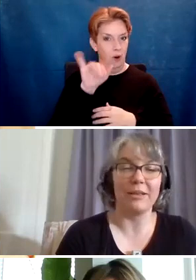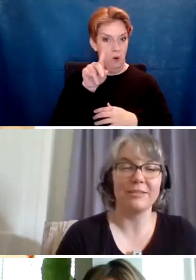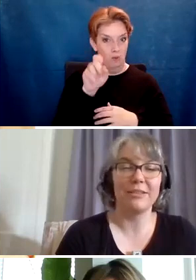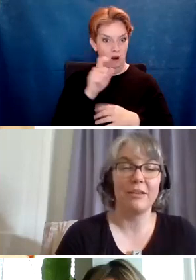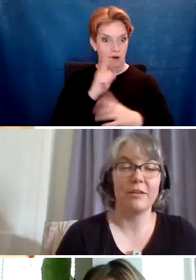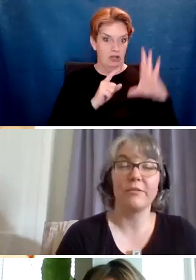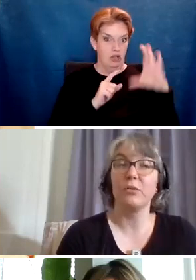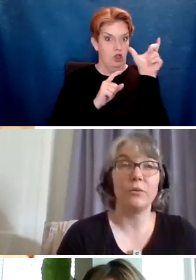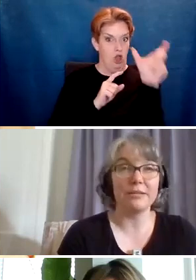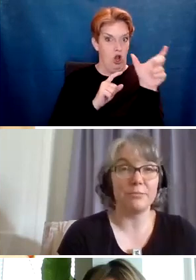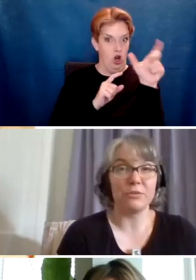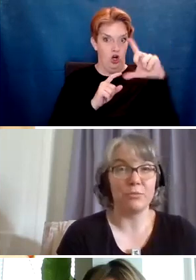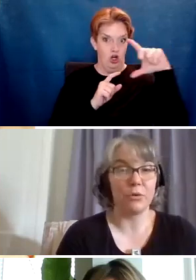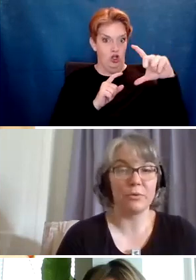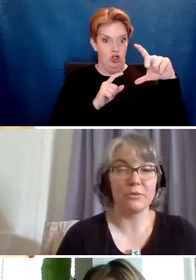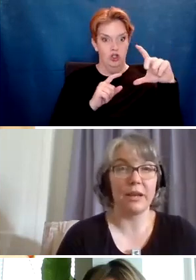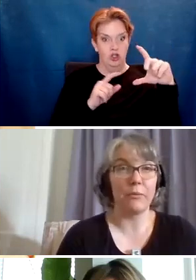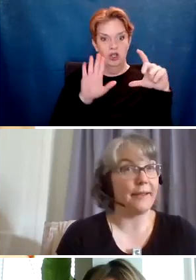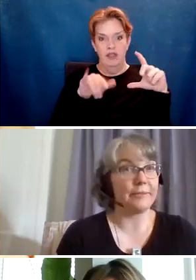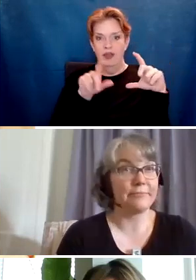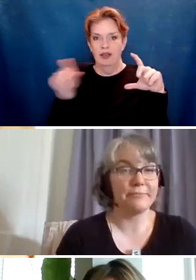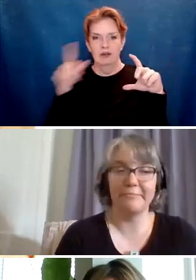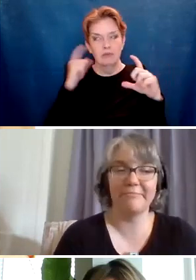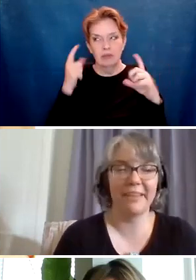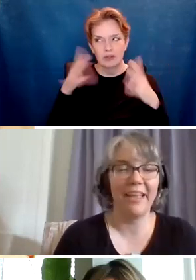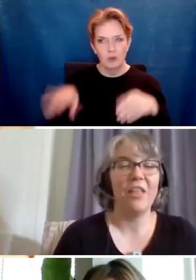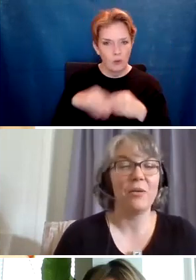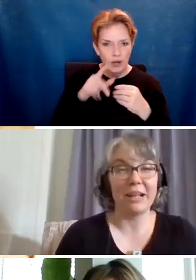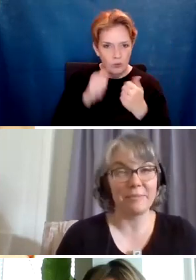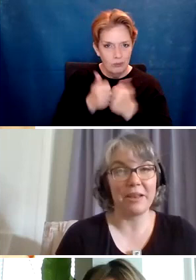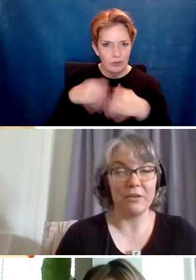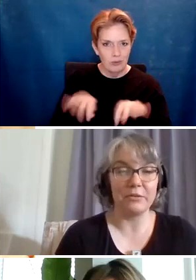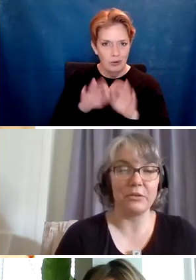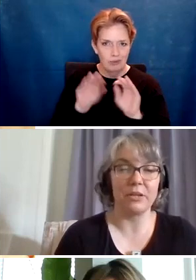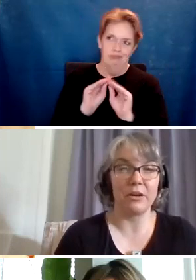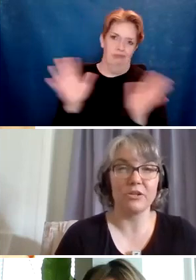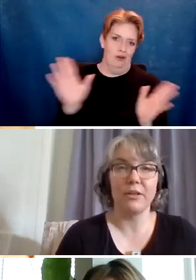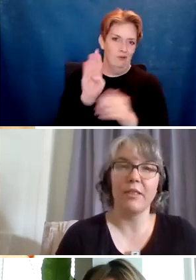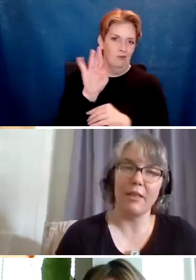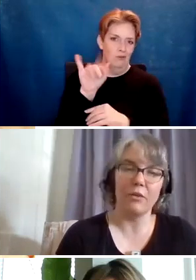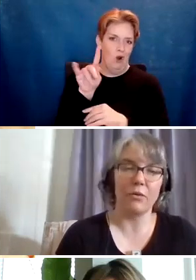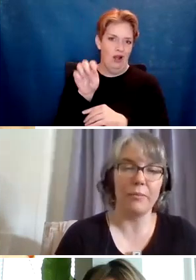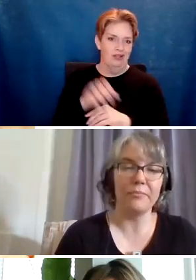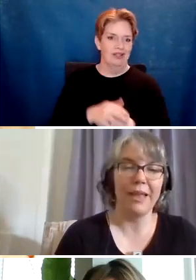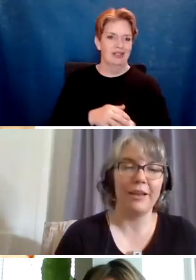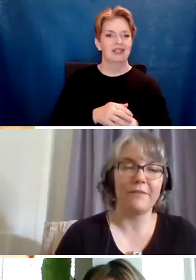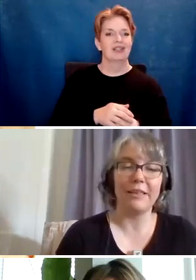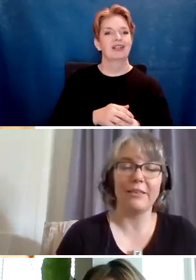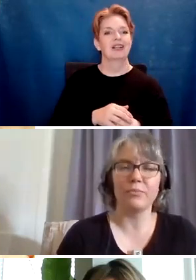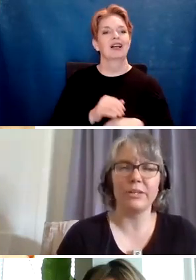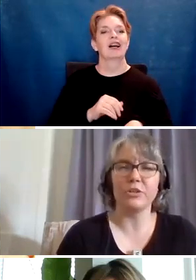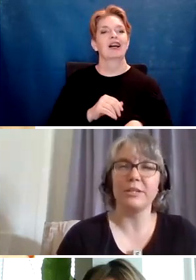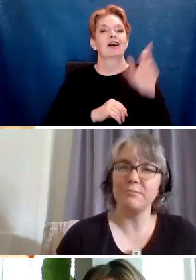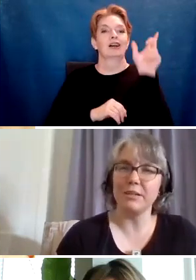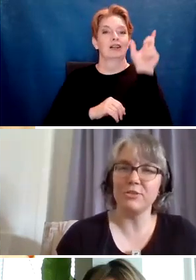anyone else. For who is the most important person at a wedding? The bridesmaid also looms large, then the groom, and finally